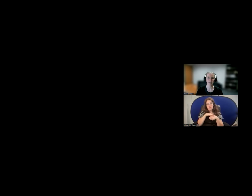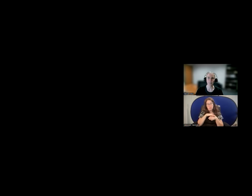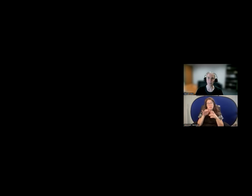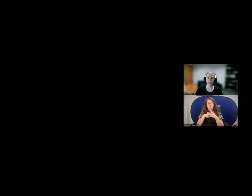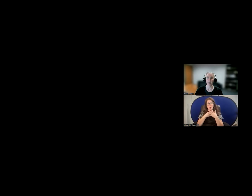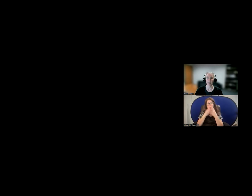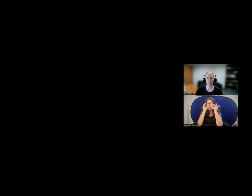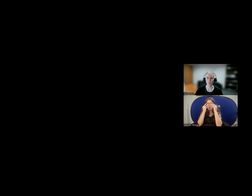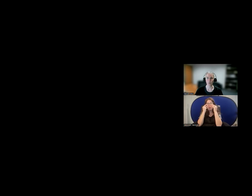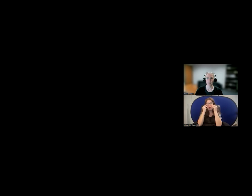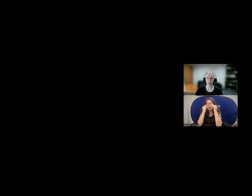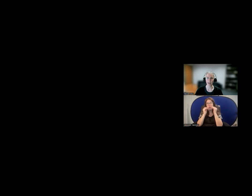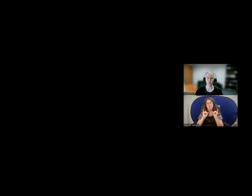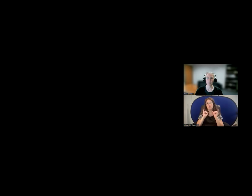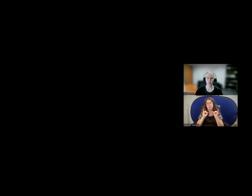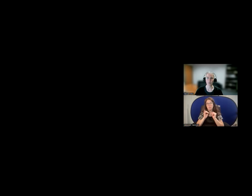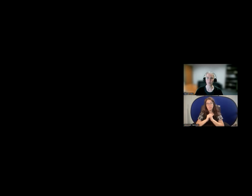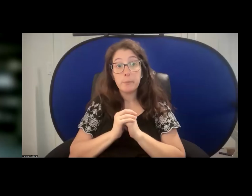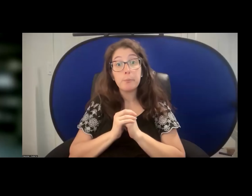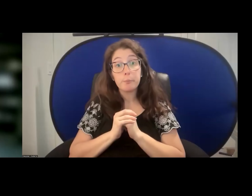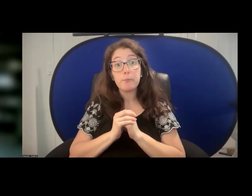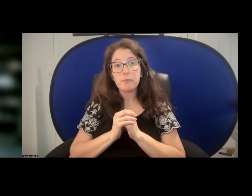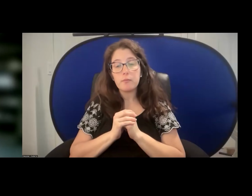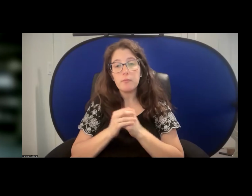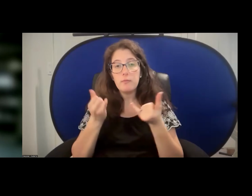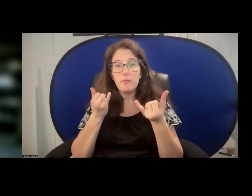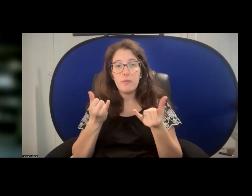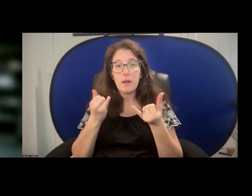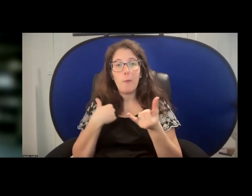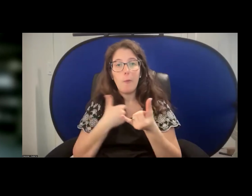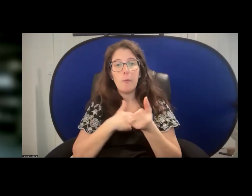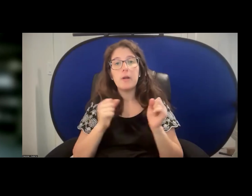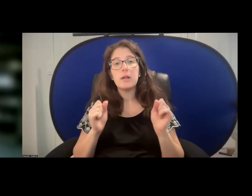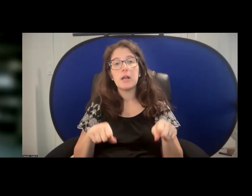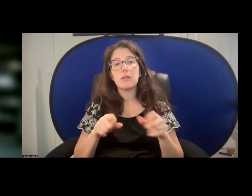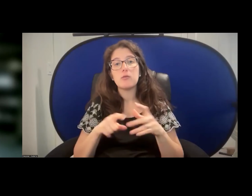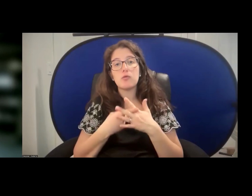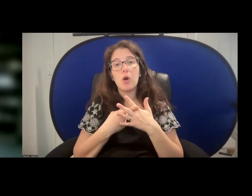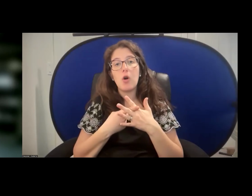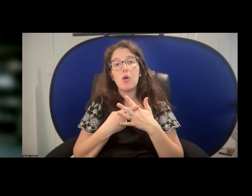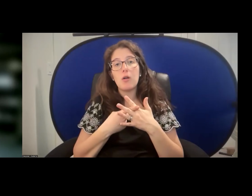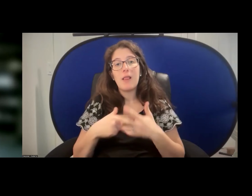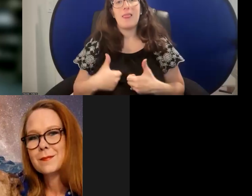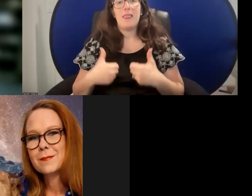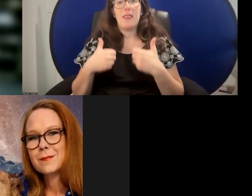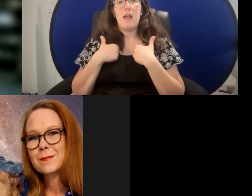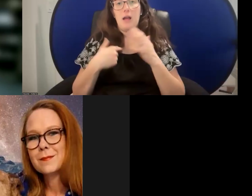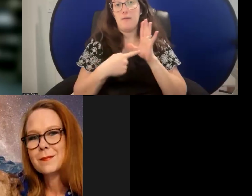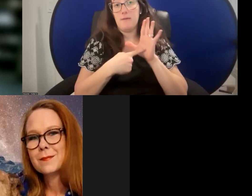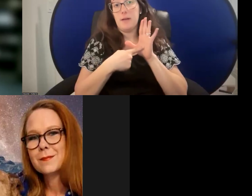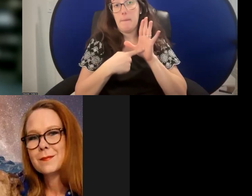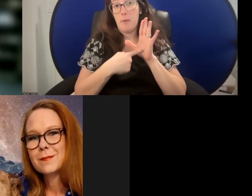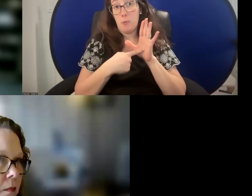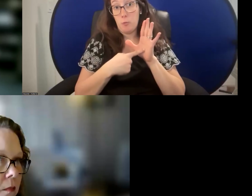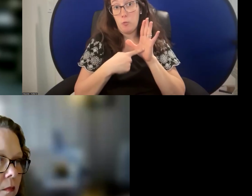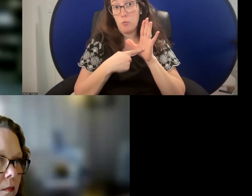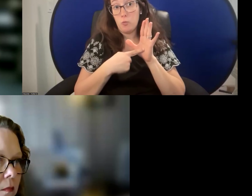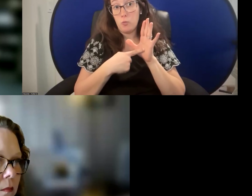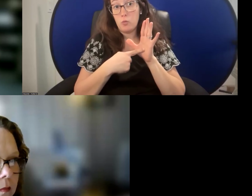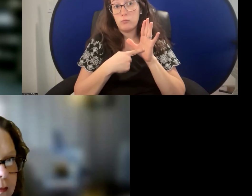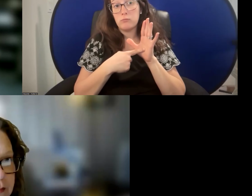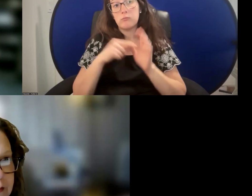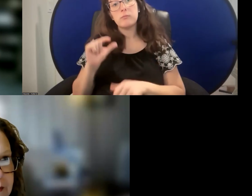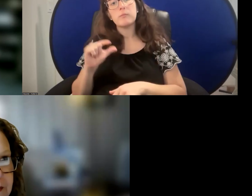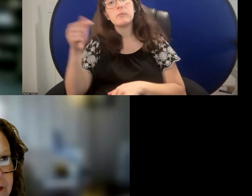it. And with that, we can get into our live demos. I'm going to pass this over